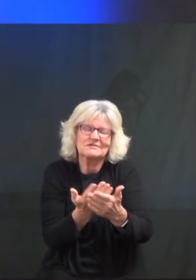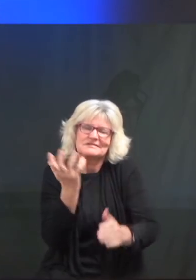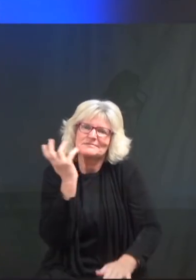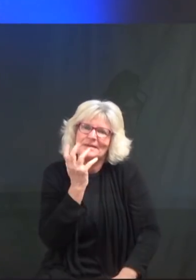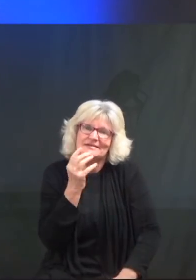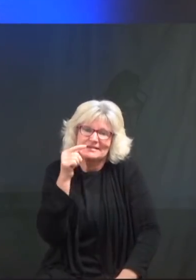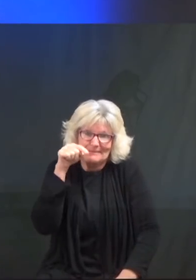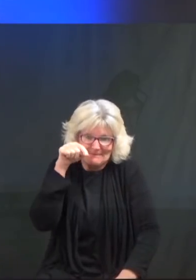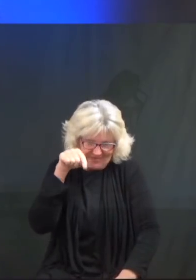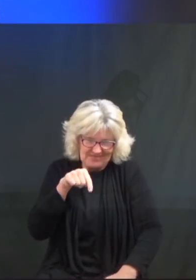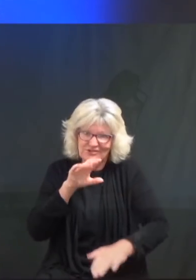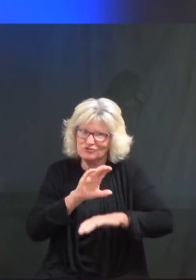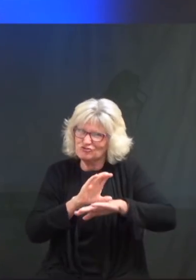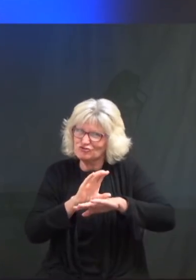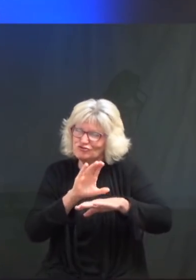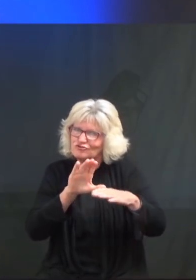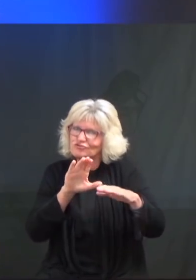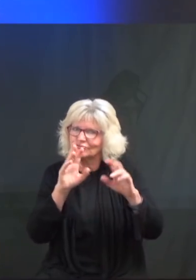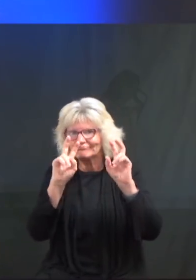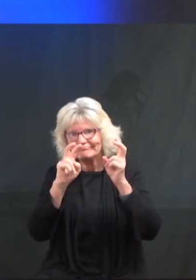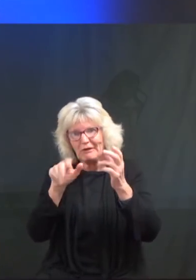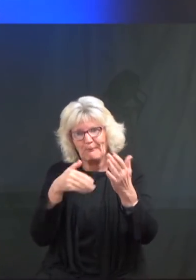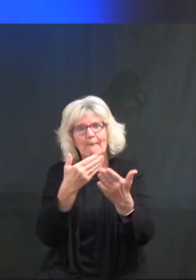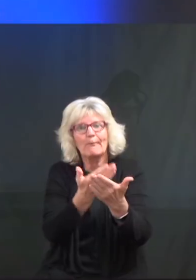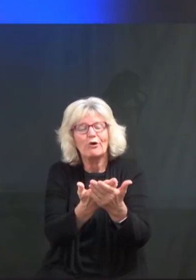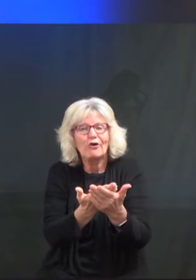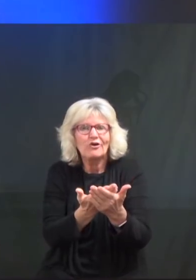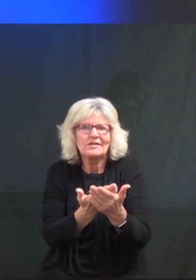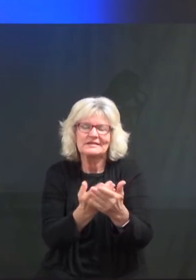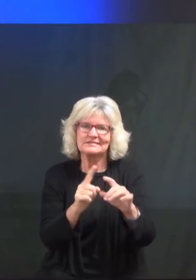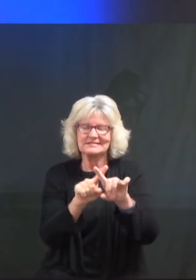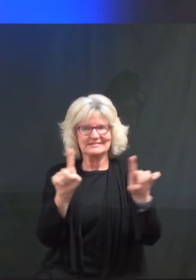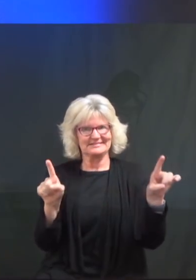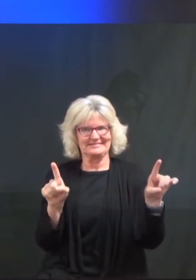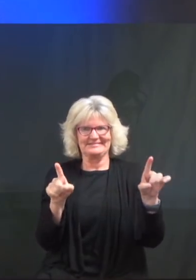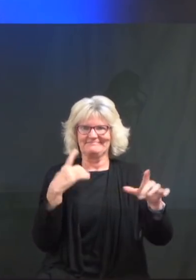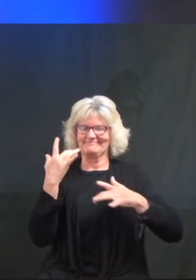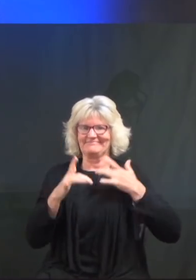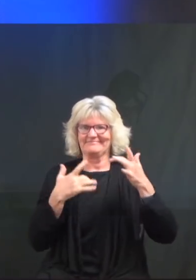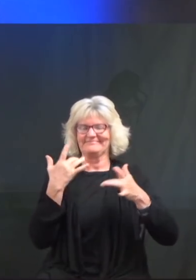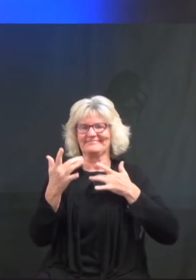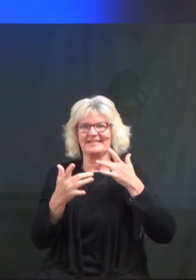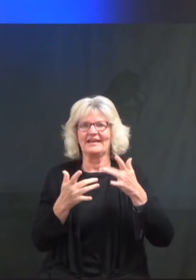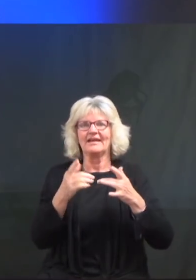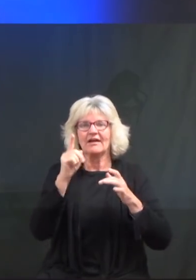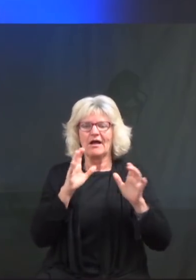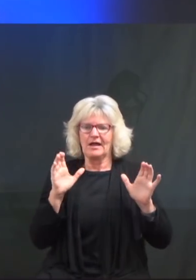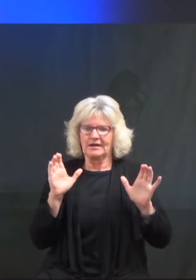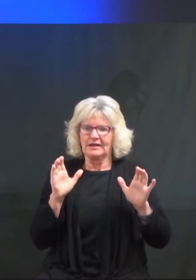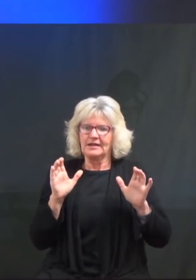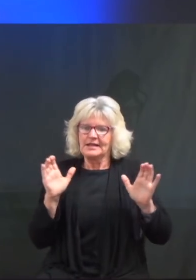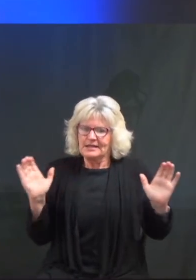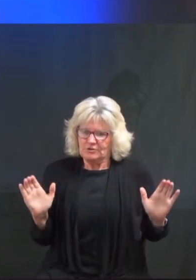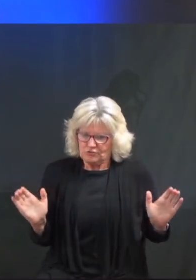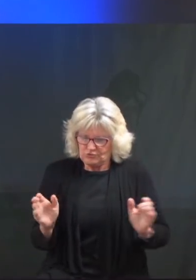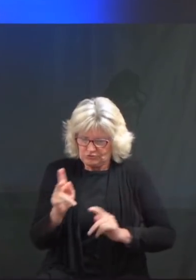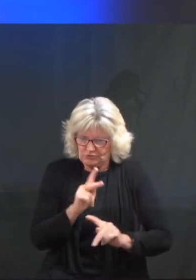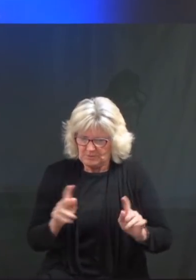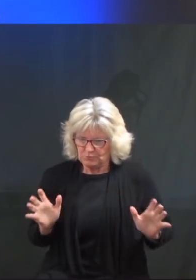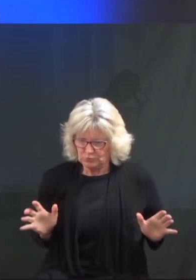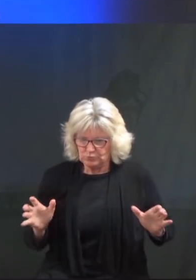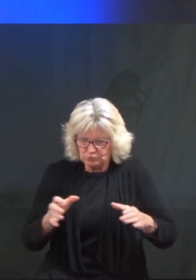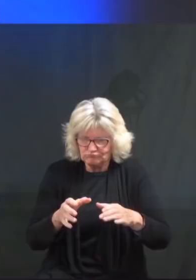When God encouraged them all to be in this one area, resting in this one spot, and then